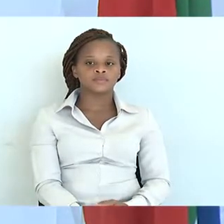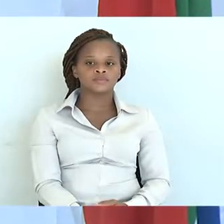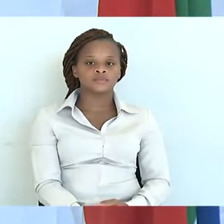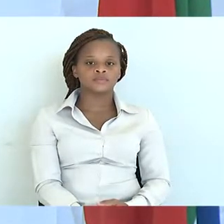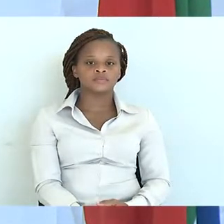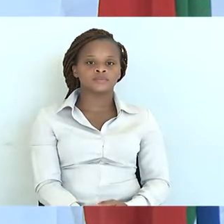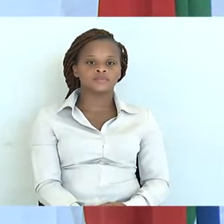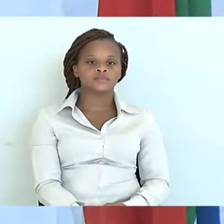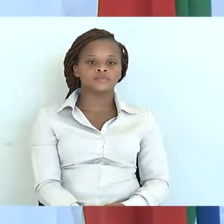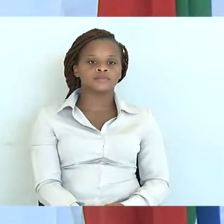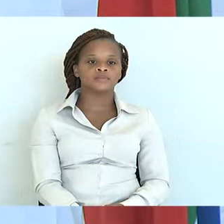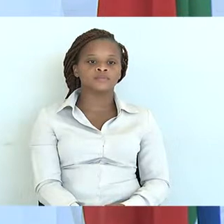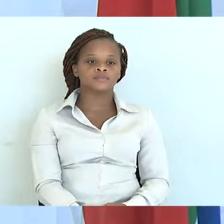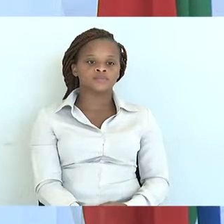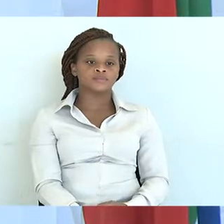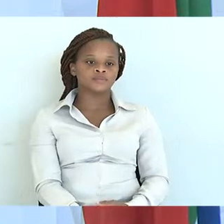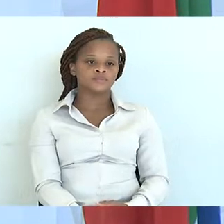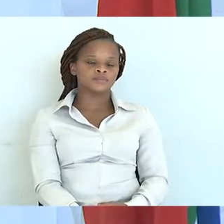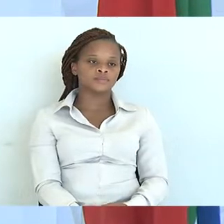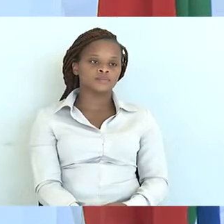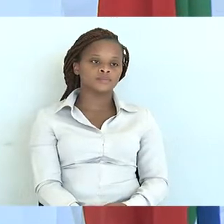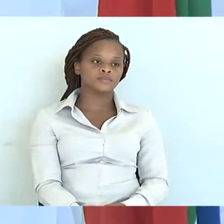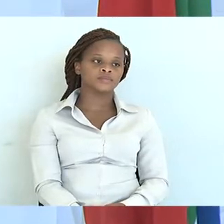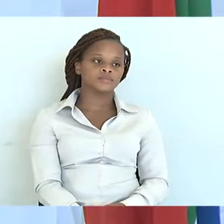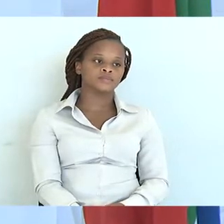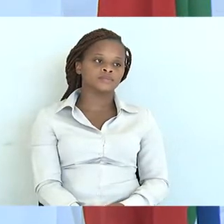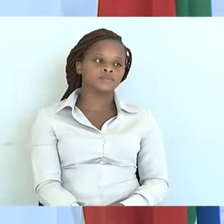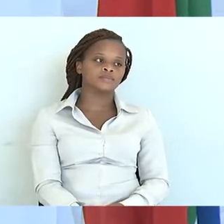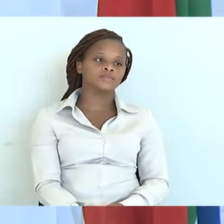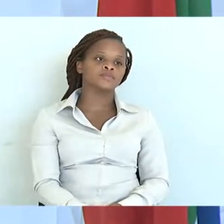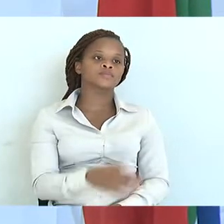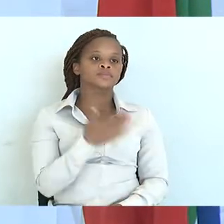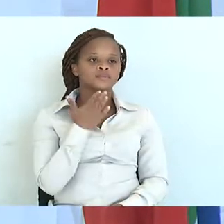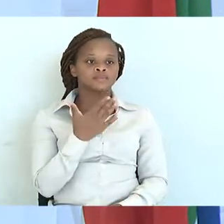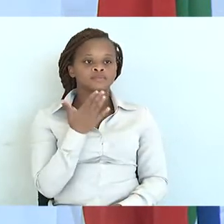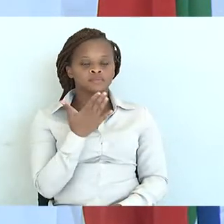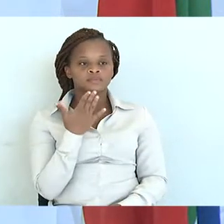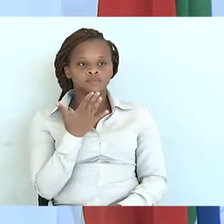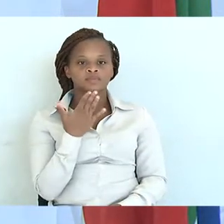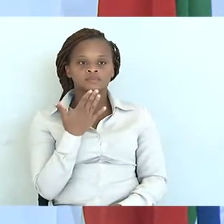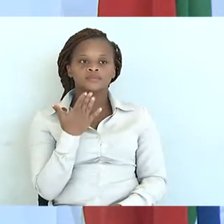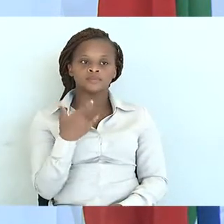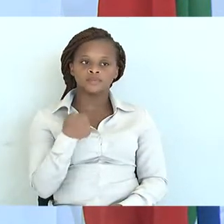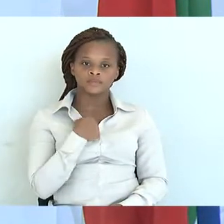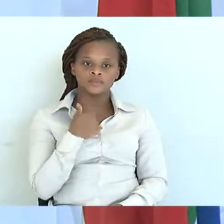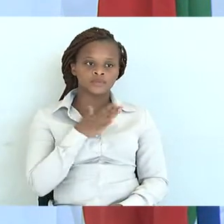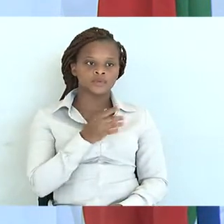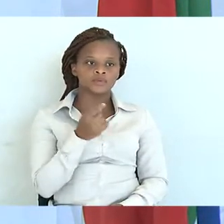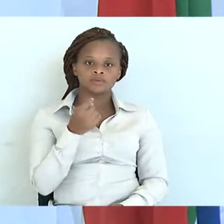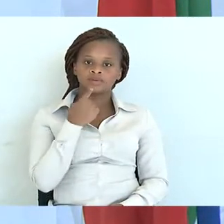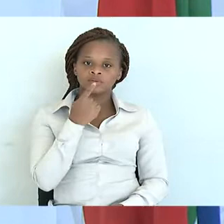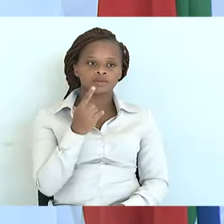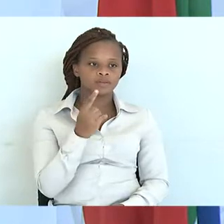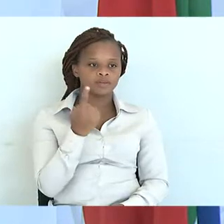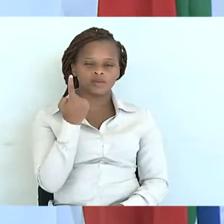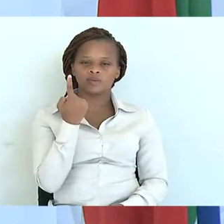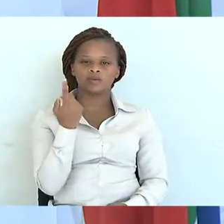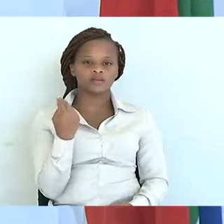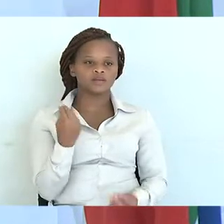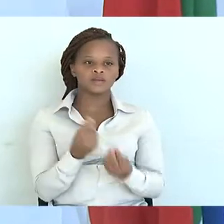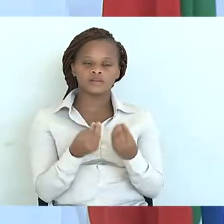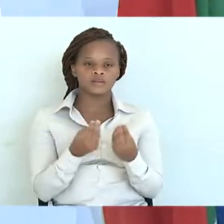No, asibonge. Okwami nje kunye ngoba bese ngingabingelele ekuqaleni ngisazothi nje protocol